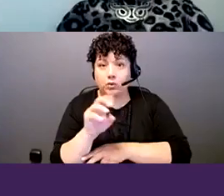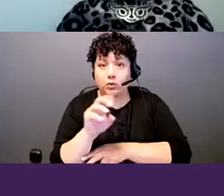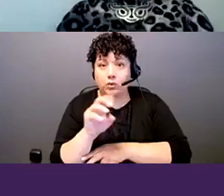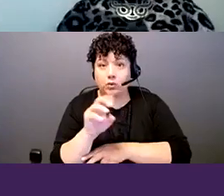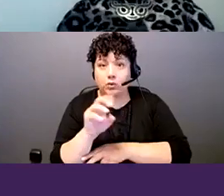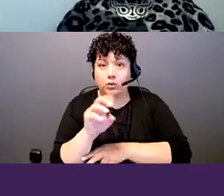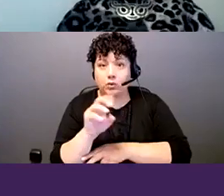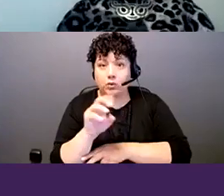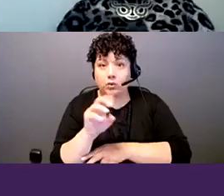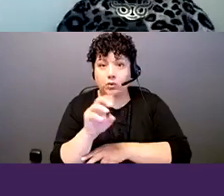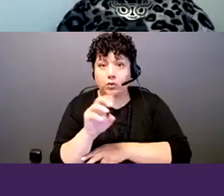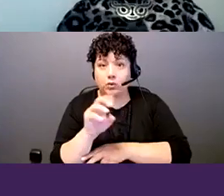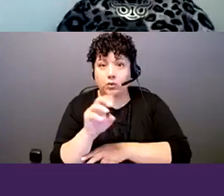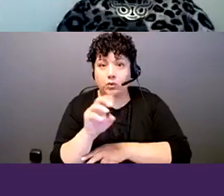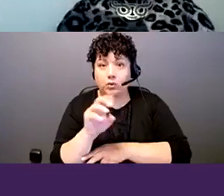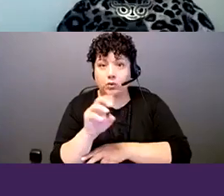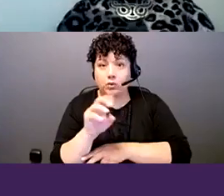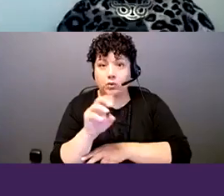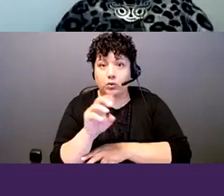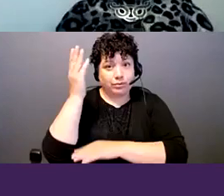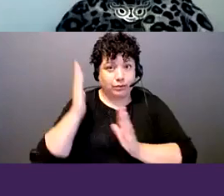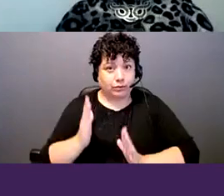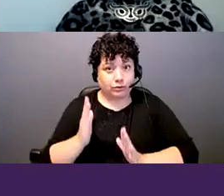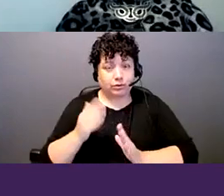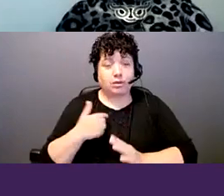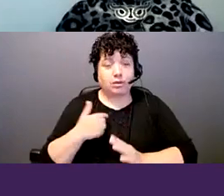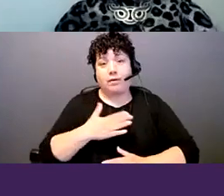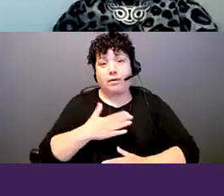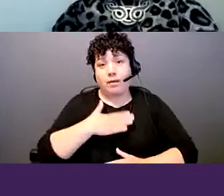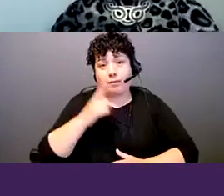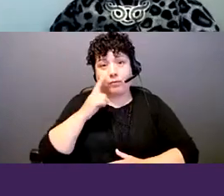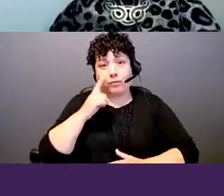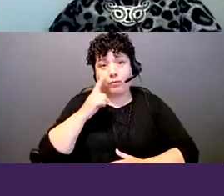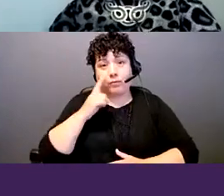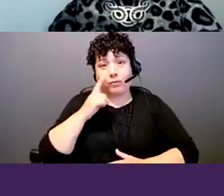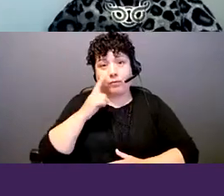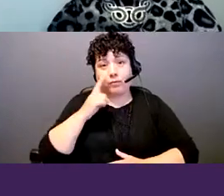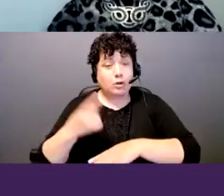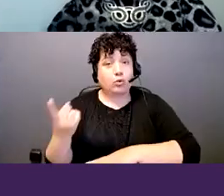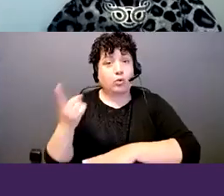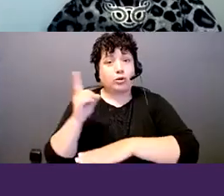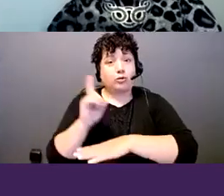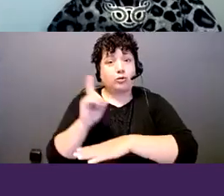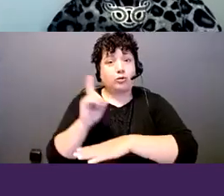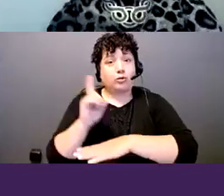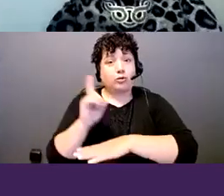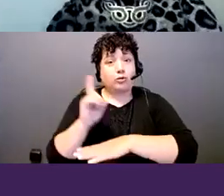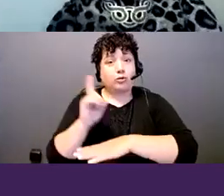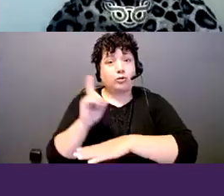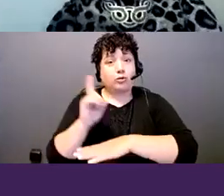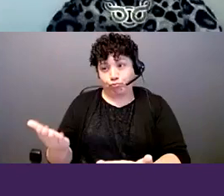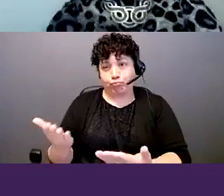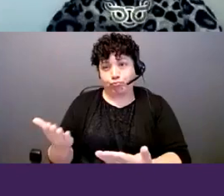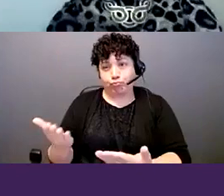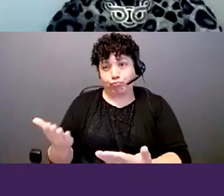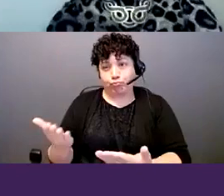so glad and grateful for your time, Marilyn, with us today. So go ahead, Marilyn, you take over and share